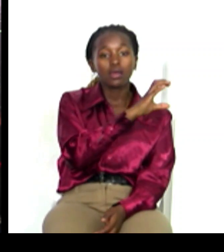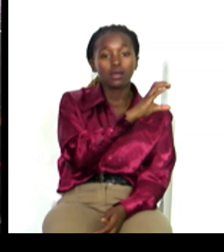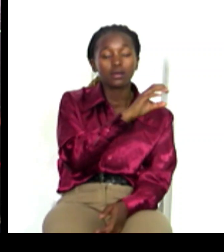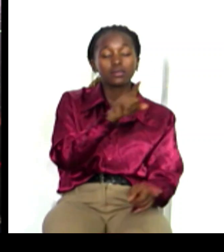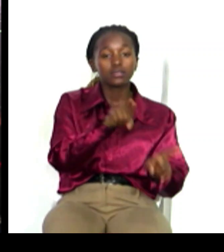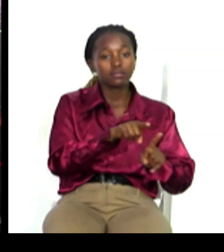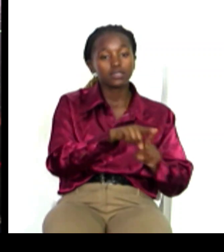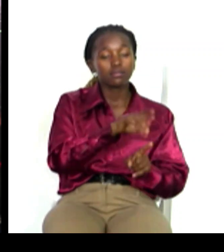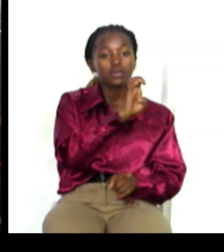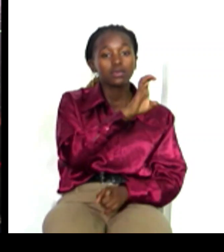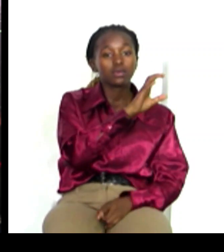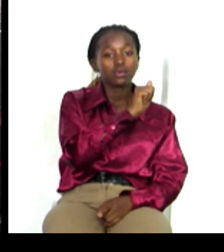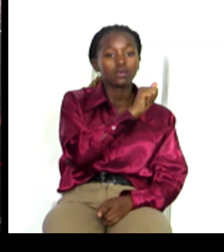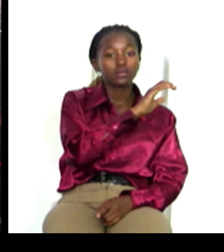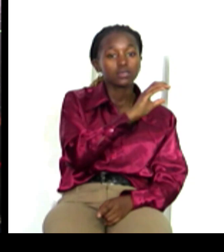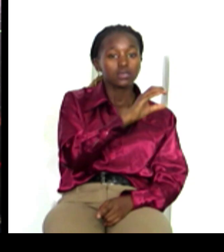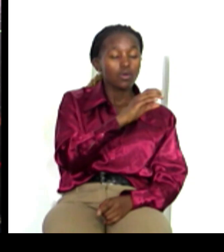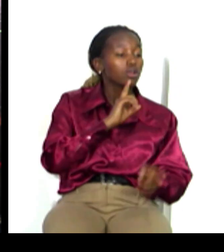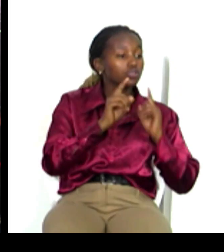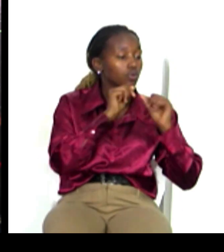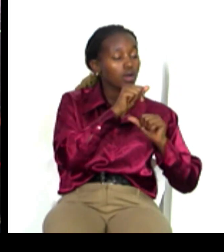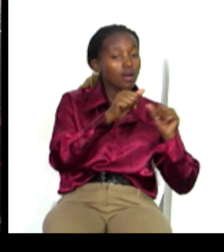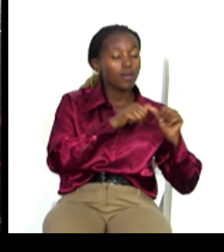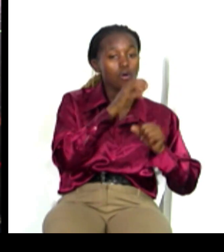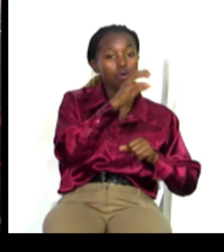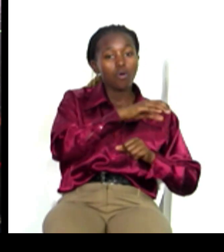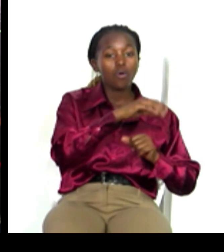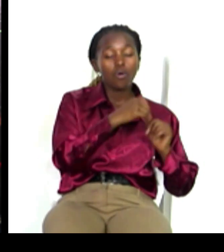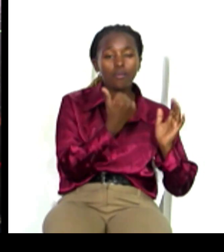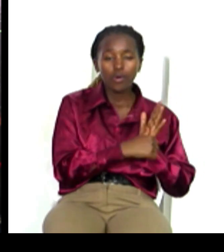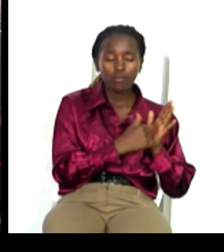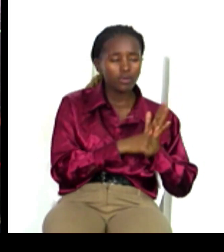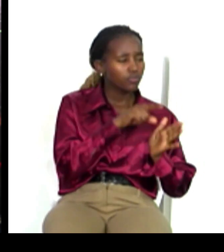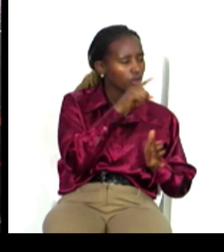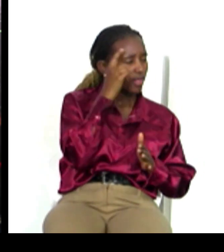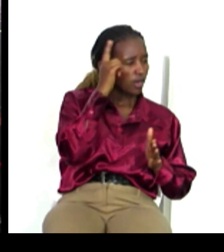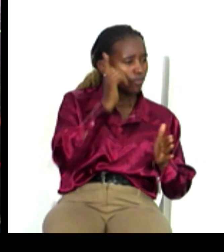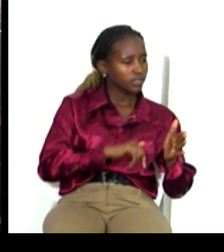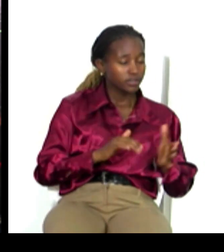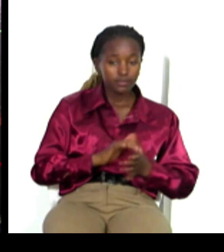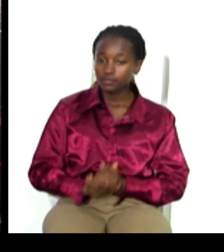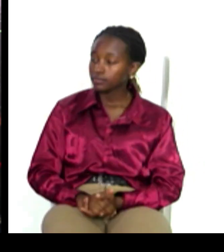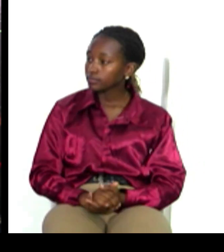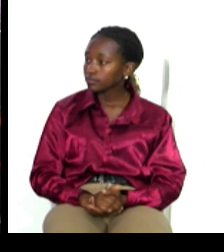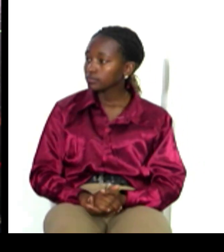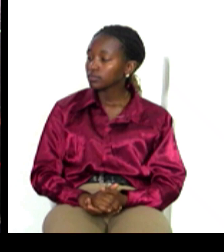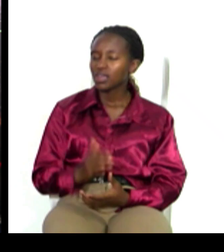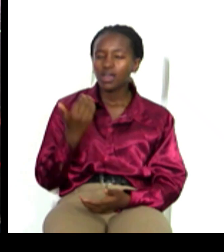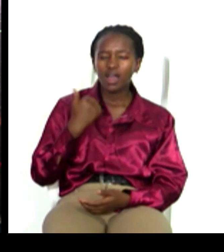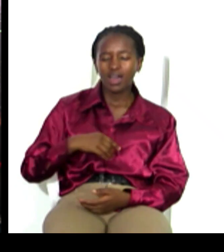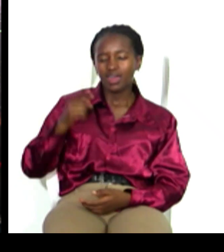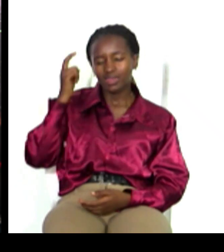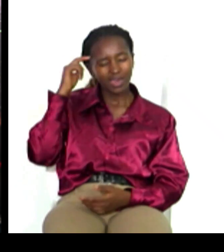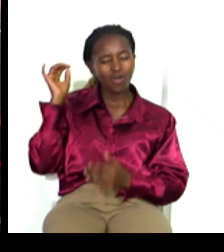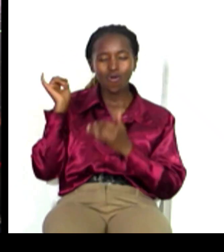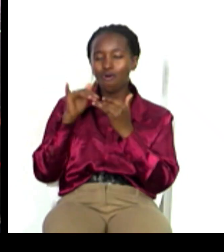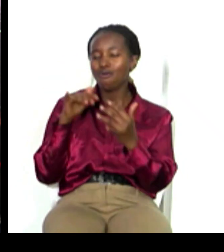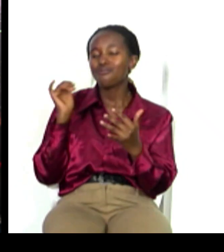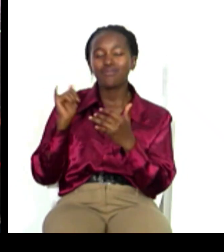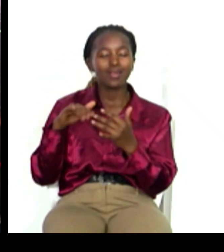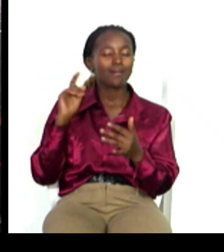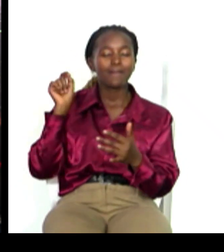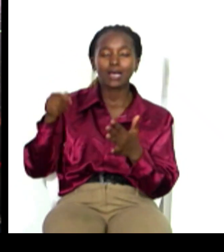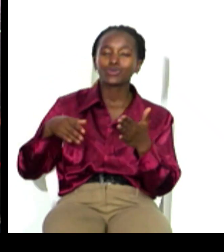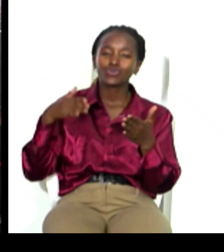Dar es Salaam over the Congo. What's your take? I think there's no need for conflicts. We are Africans,